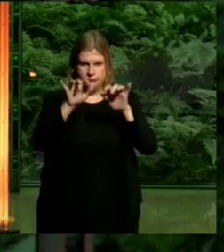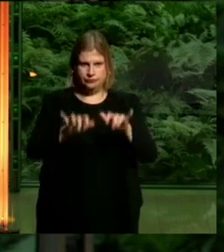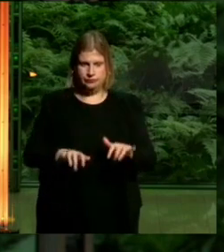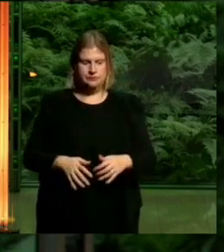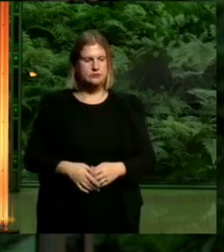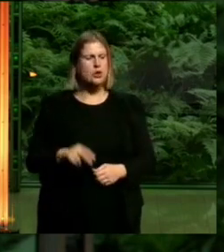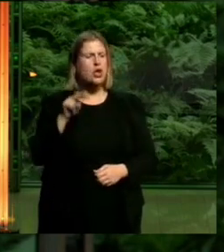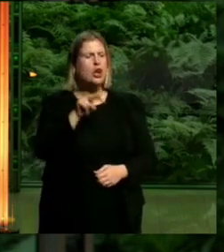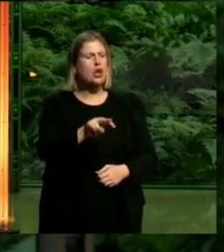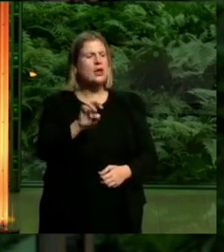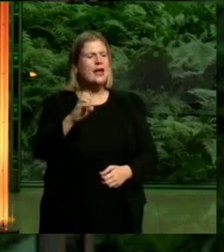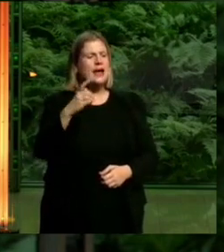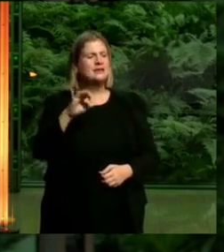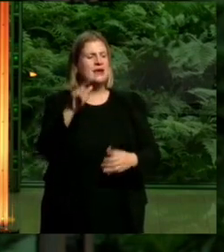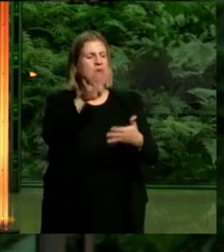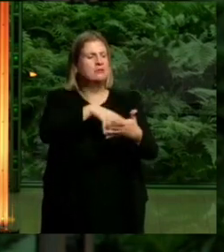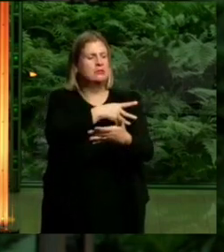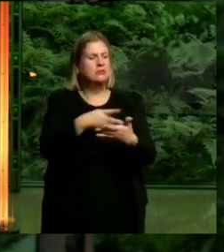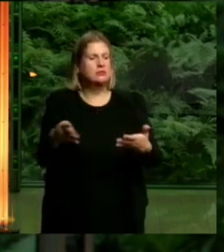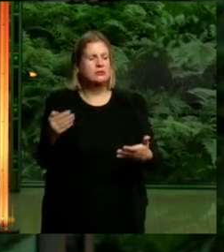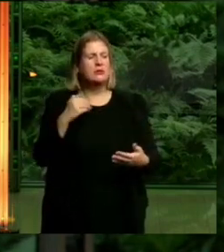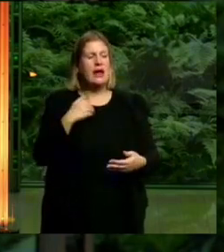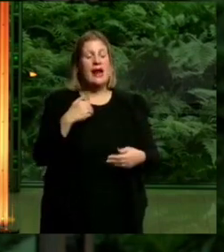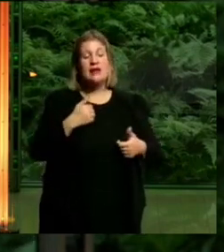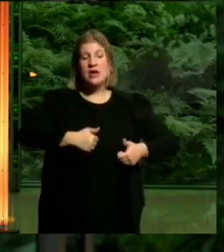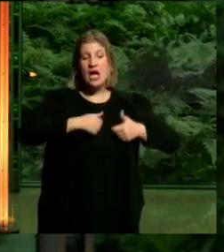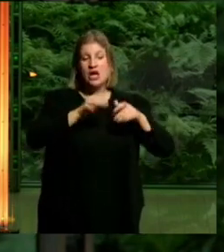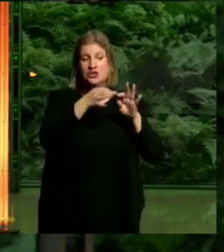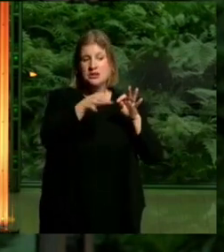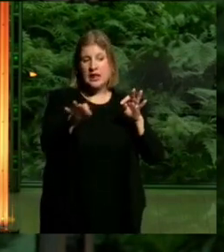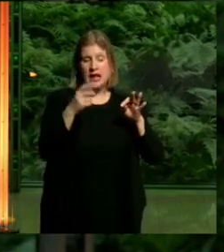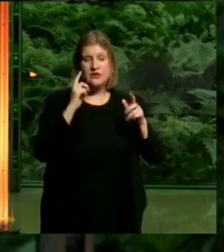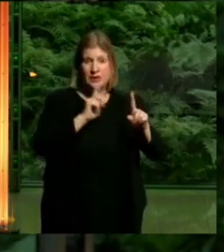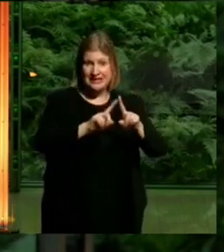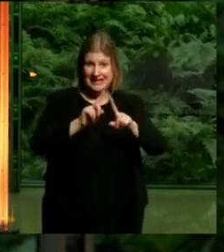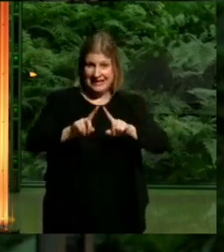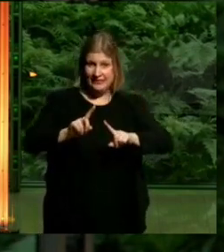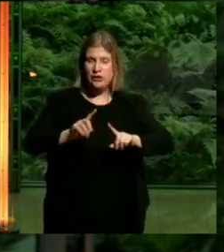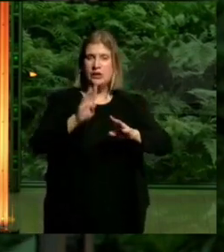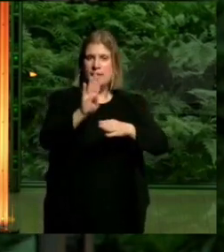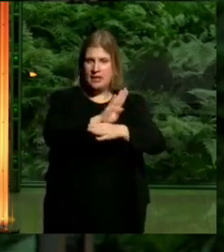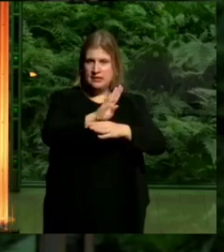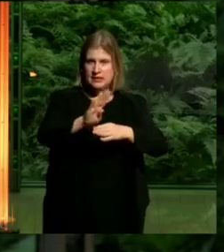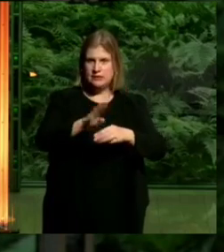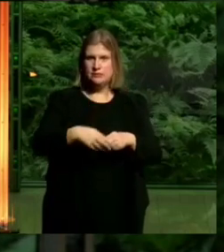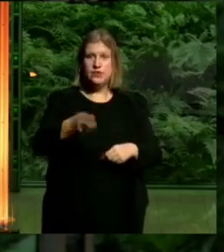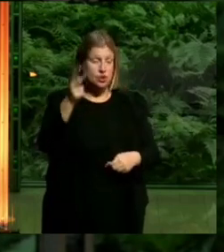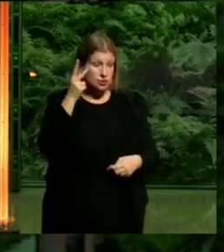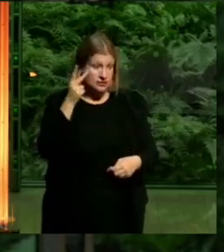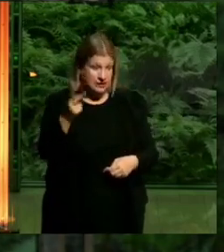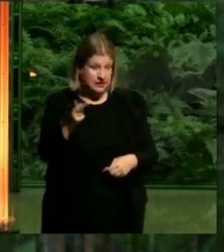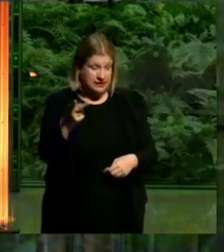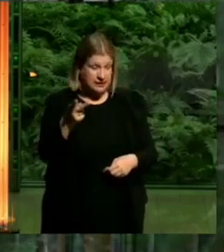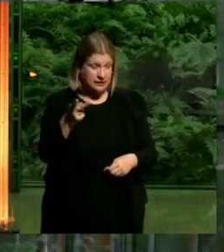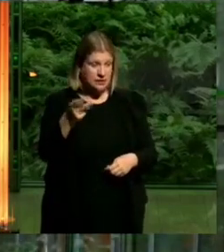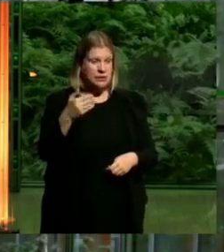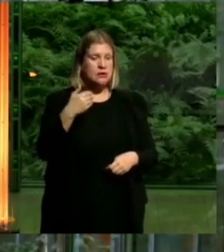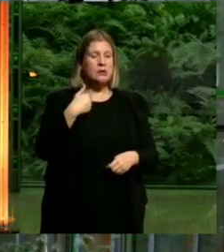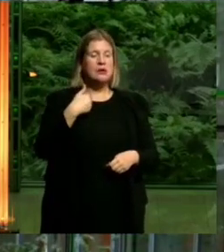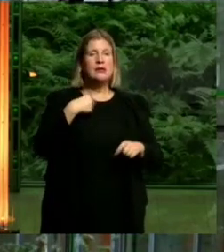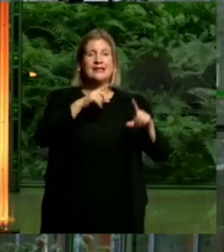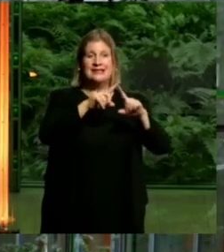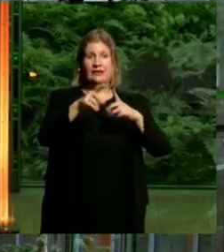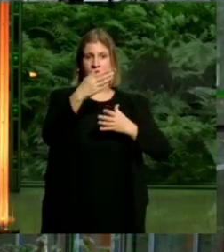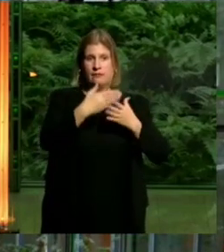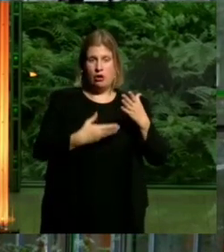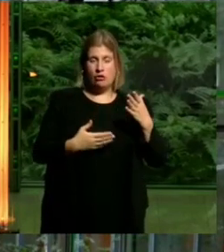Look at this Excel file. It has this address line for different businesses, and you can see that they have different parts of it.